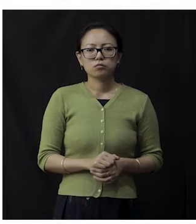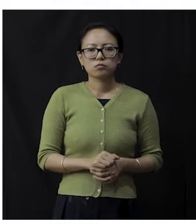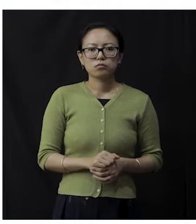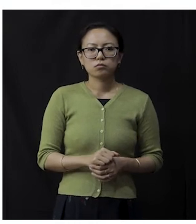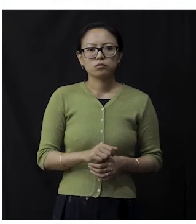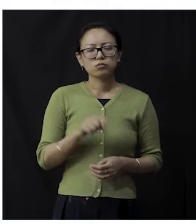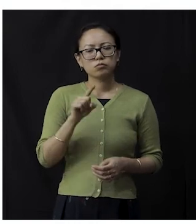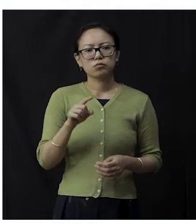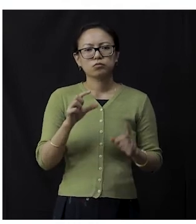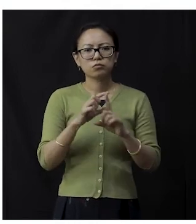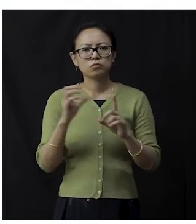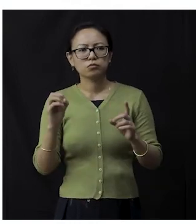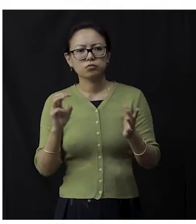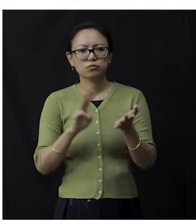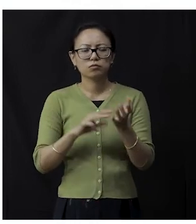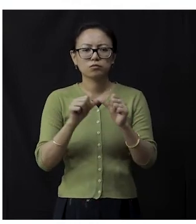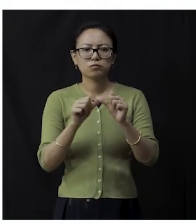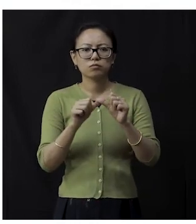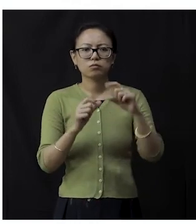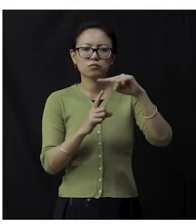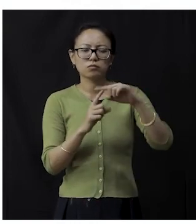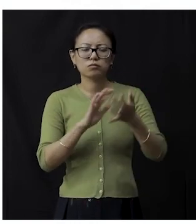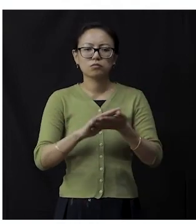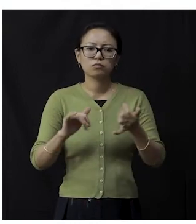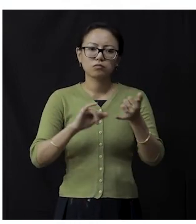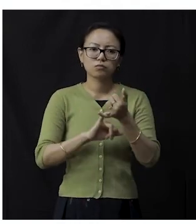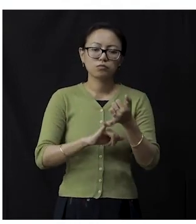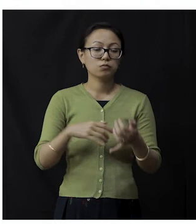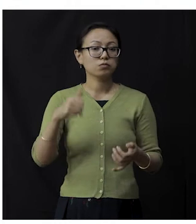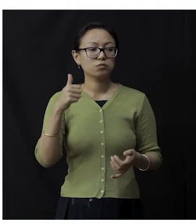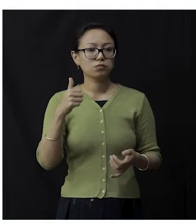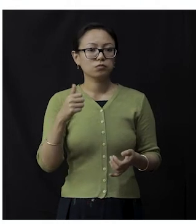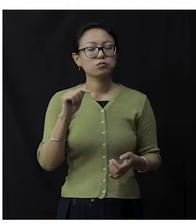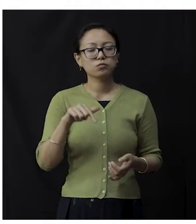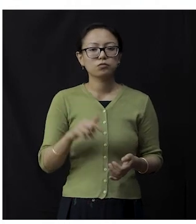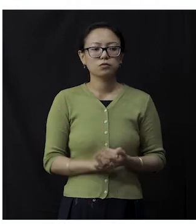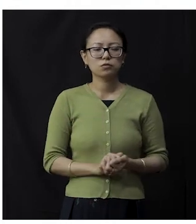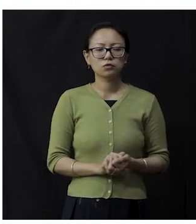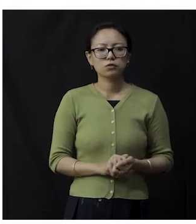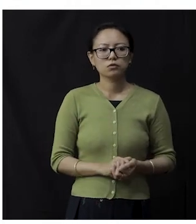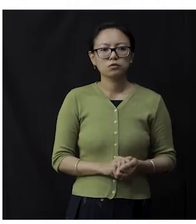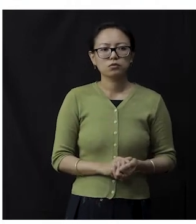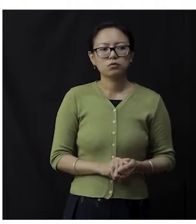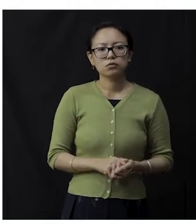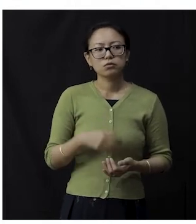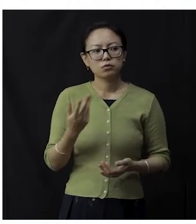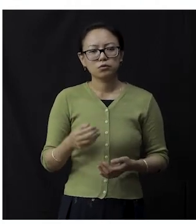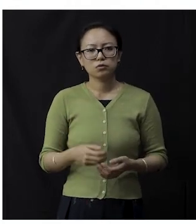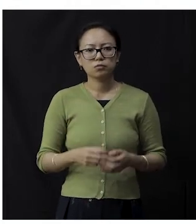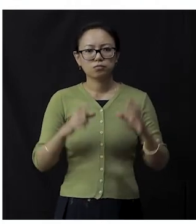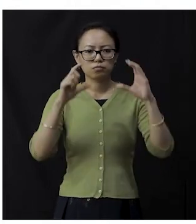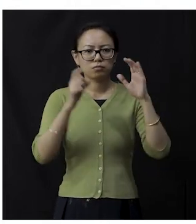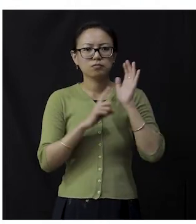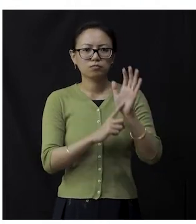of you. So these are the ways that you can always compliment your friends or whoever you want